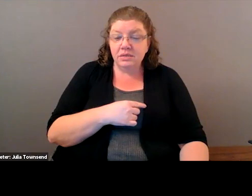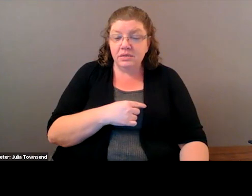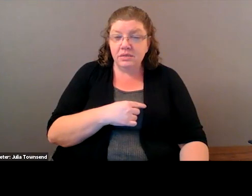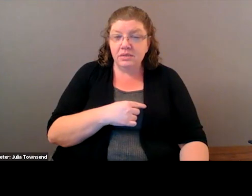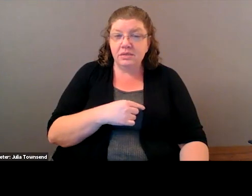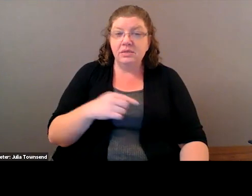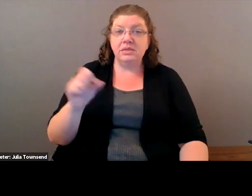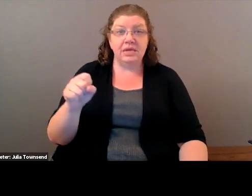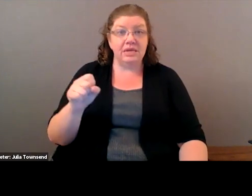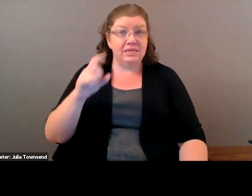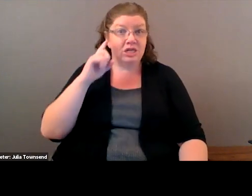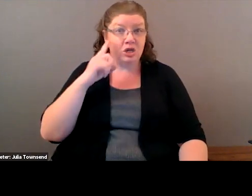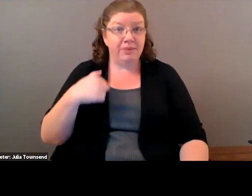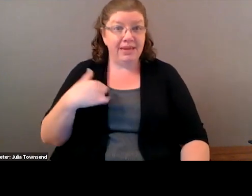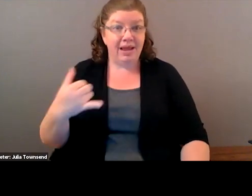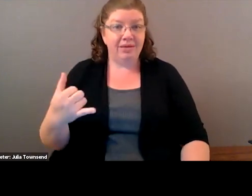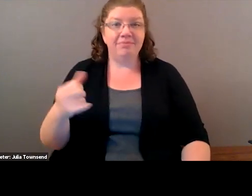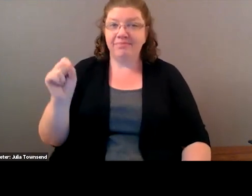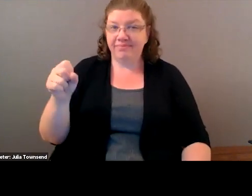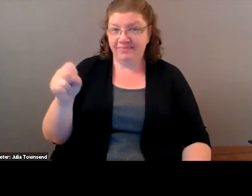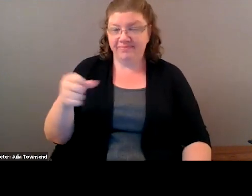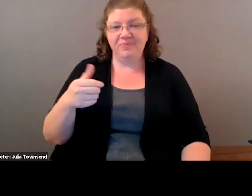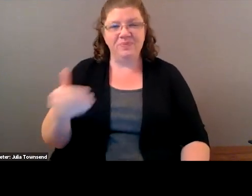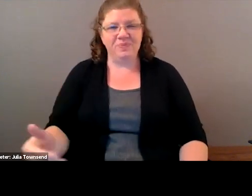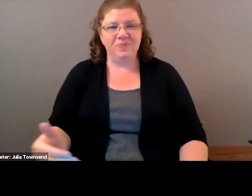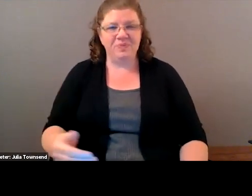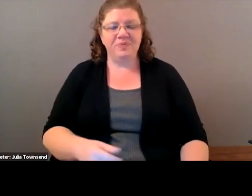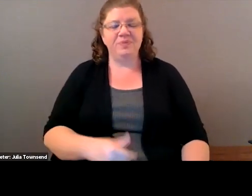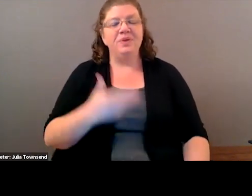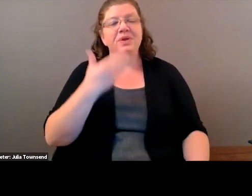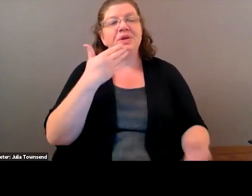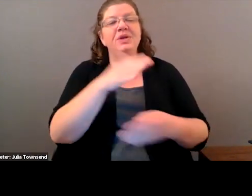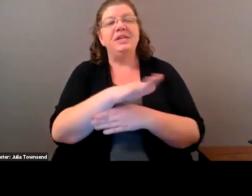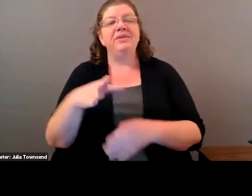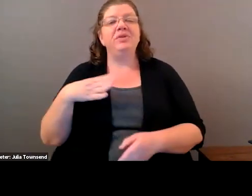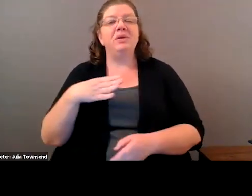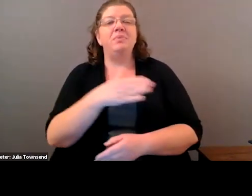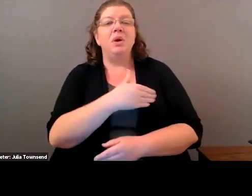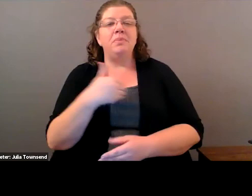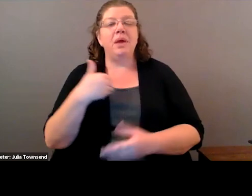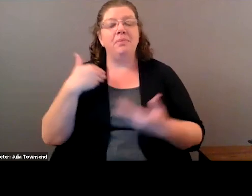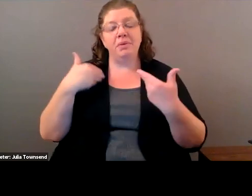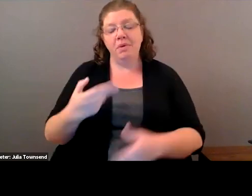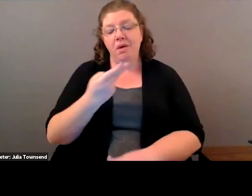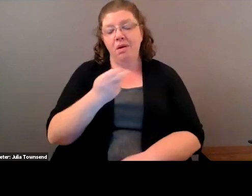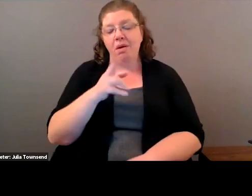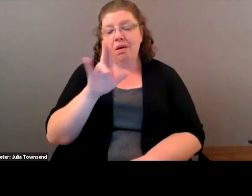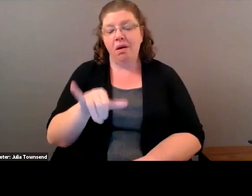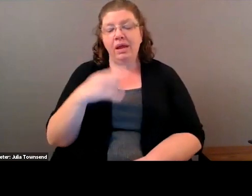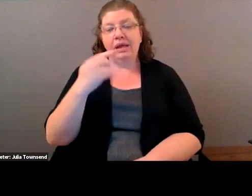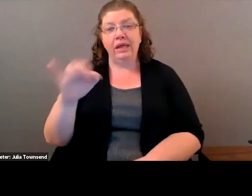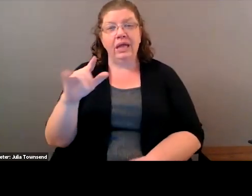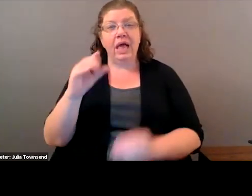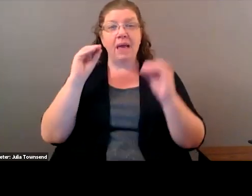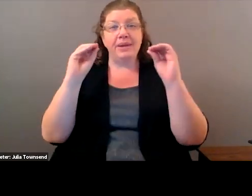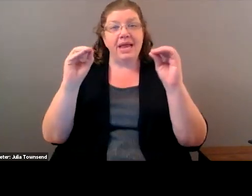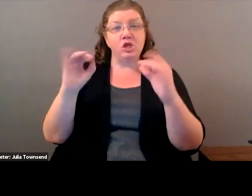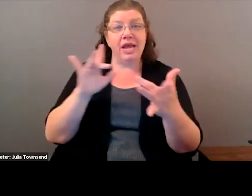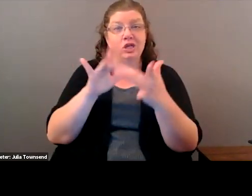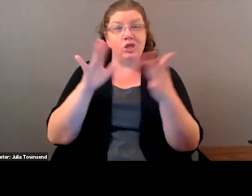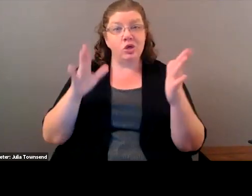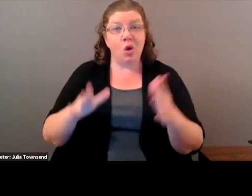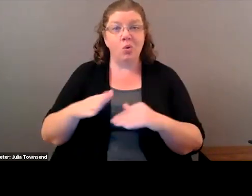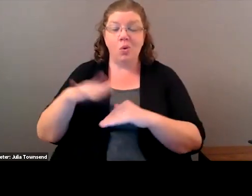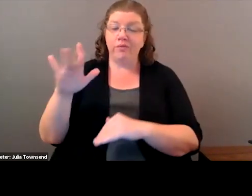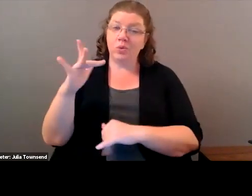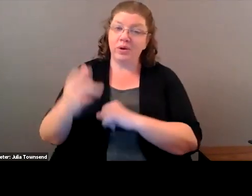Yes, can you hear me now? Yes, go ahead. Good evening, board members. My name is Holly Gill. I'm an education consultant with over